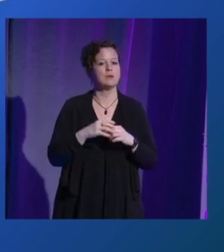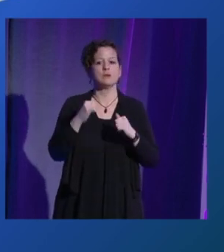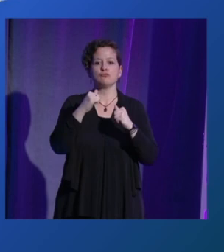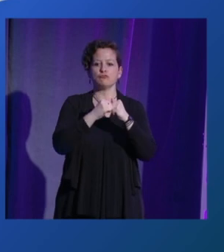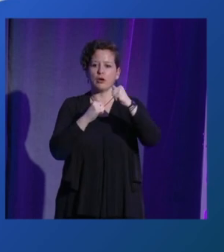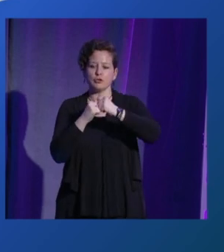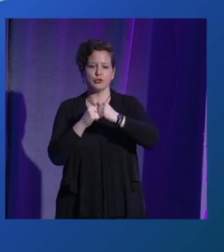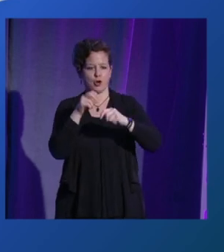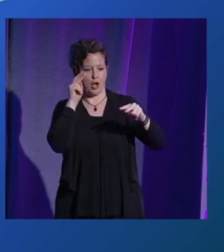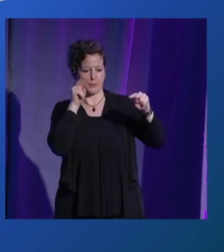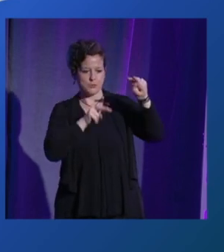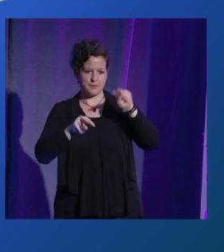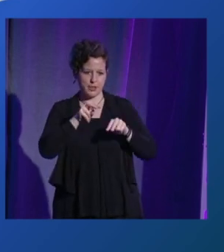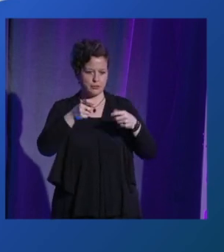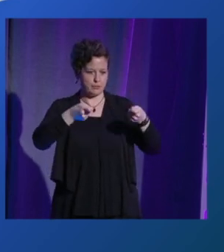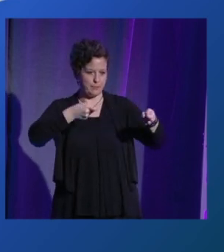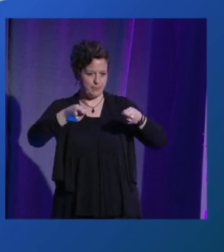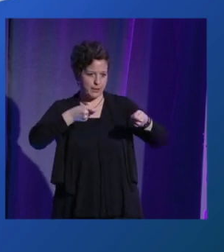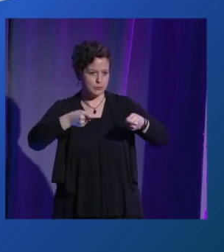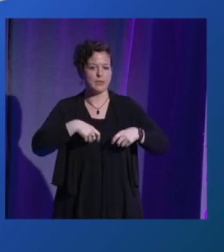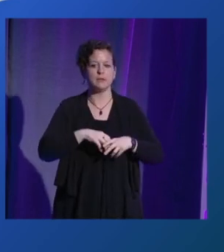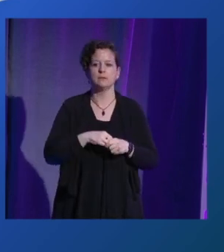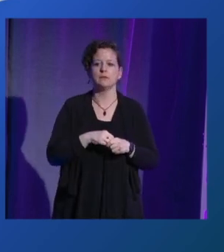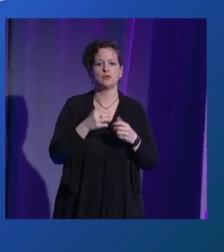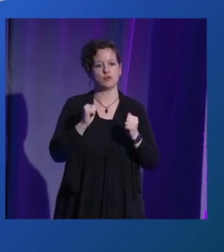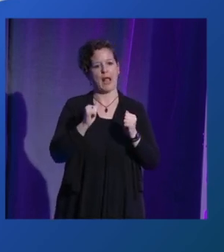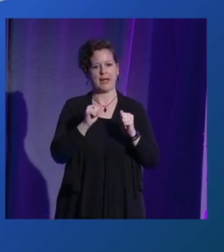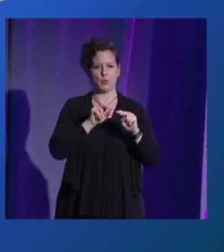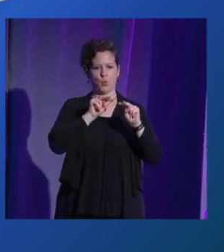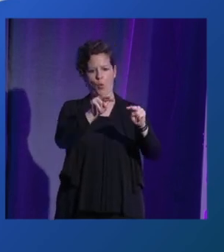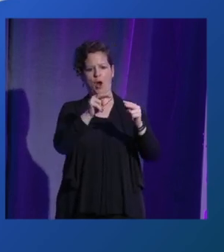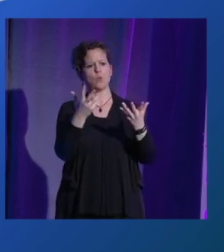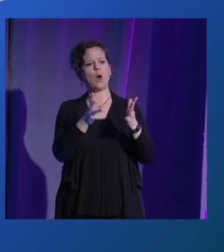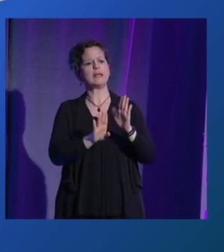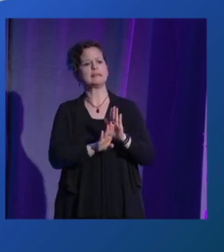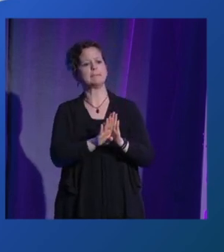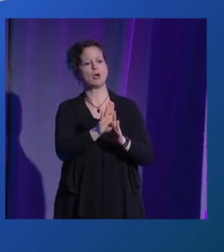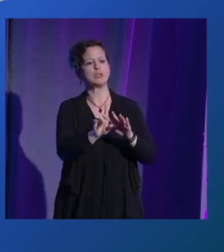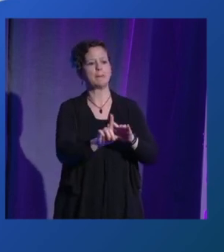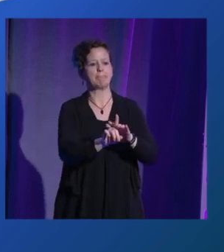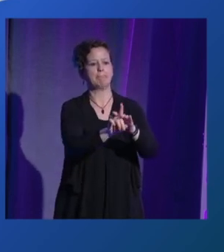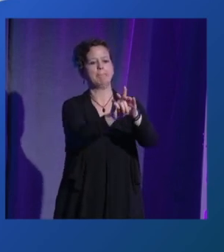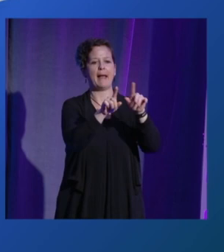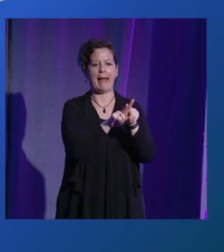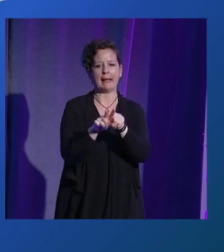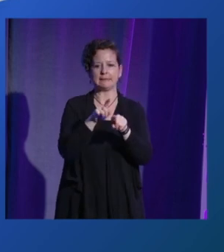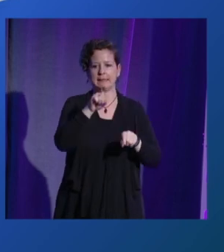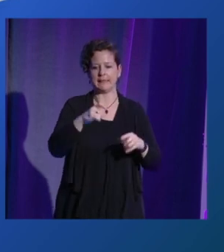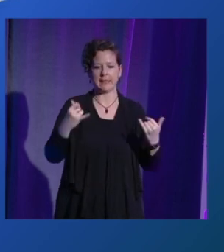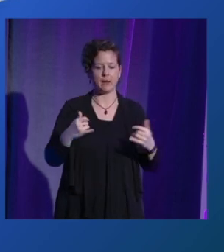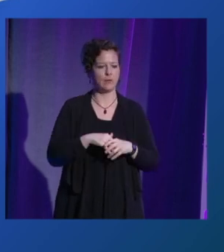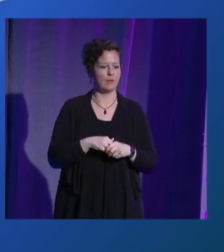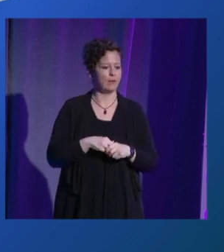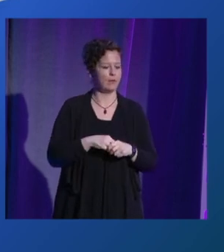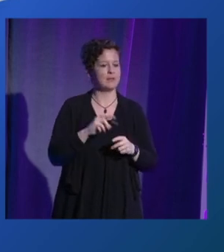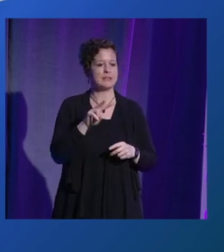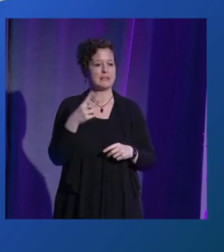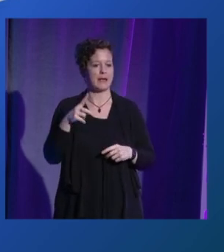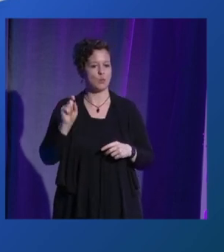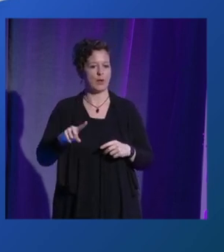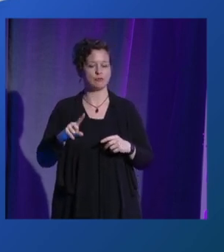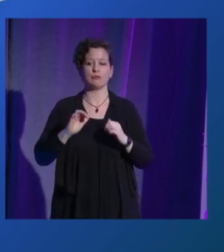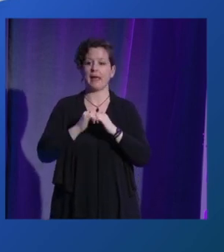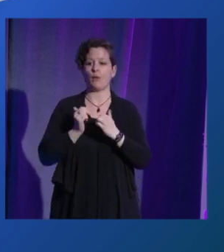observation management and trying to apply them to to these emerging uh uh emerging sets uh to the second part of your question how are we building our